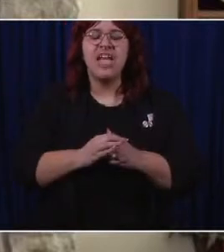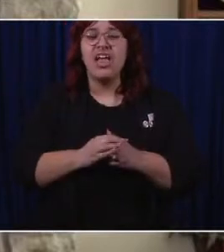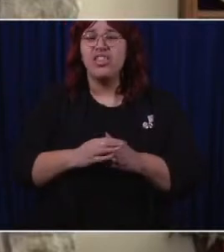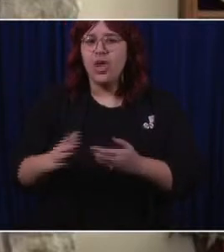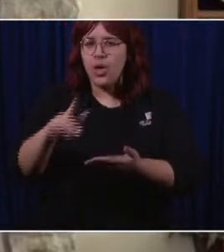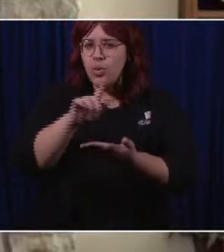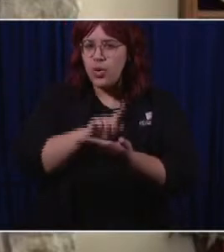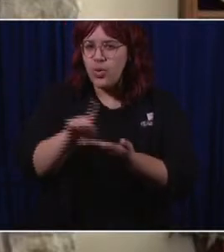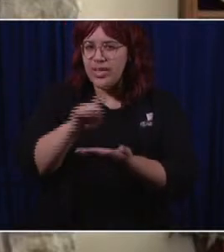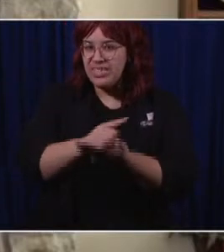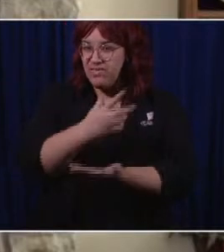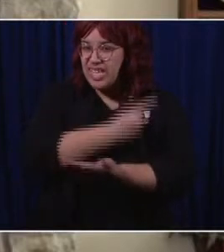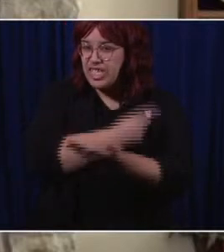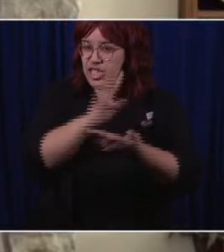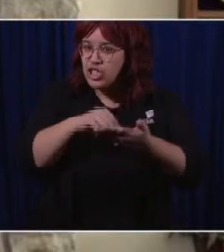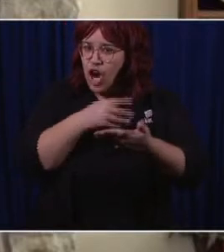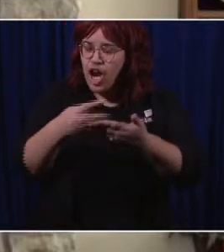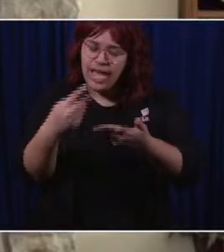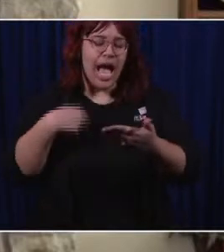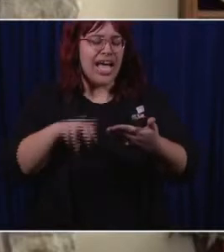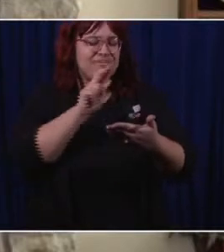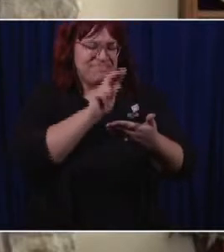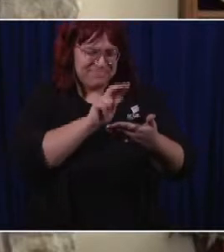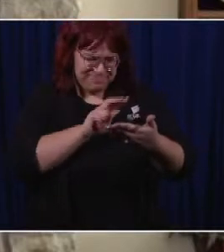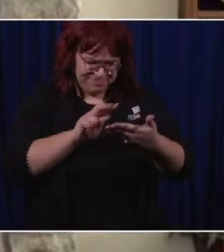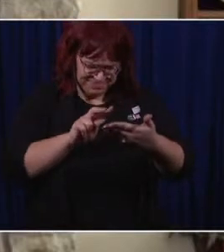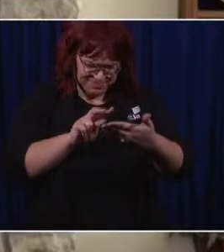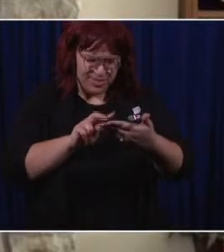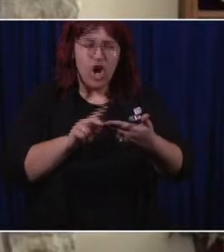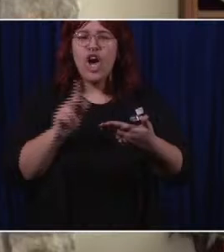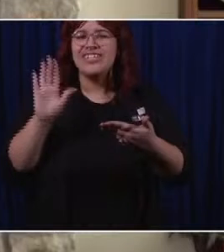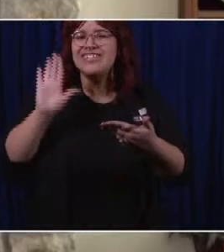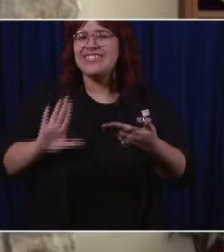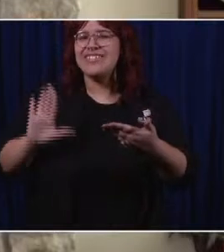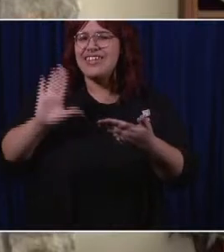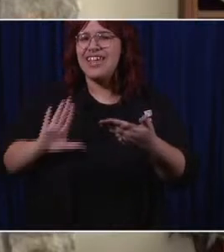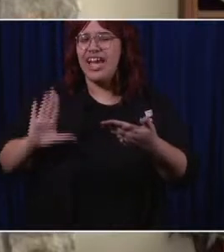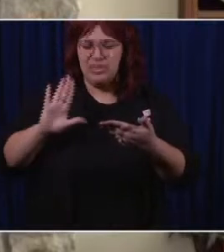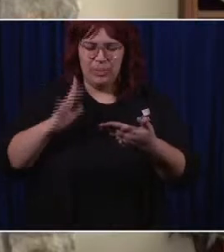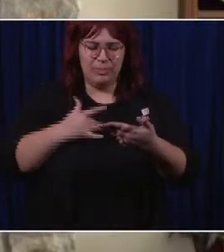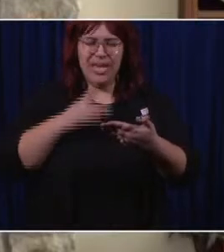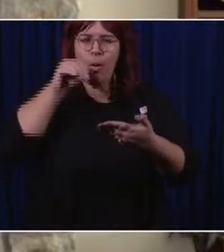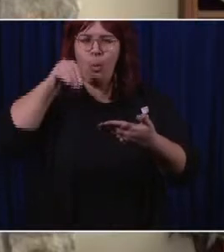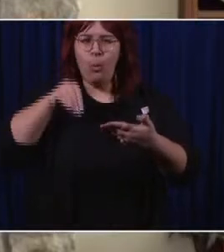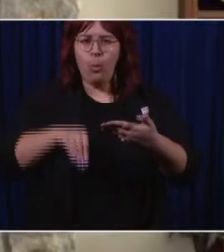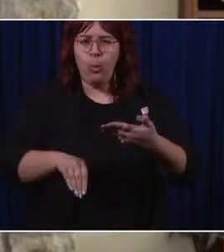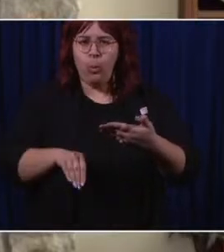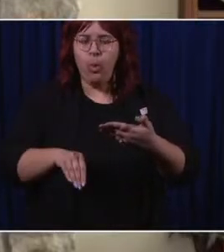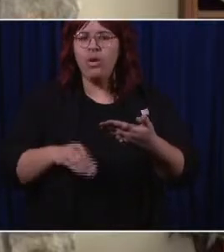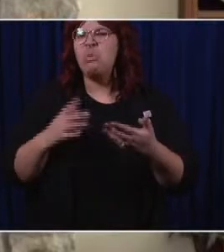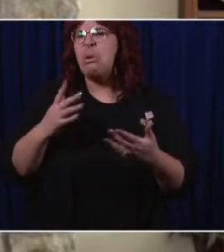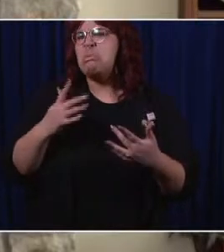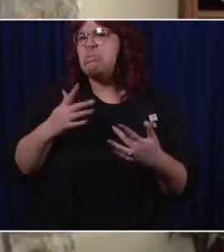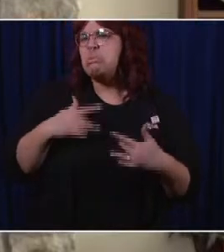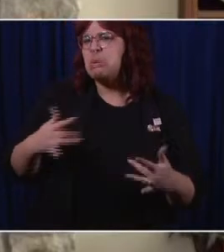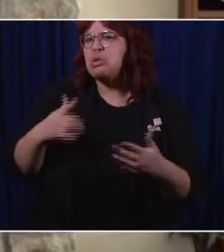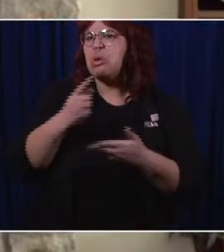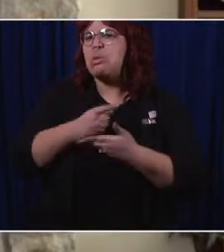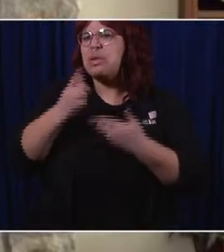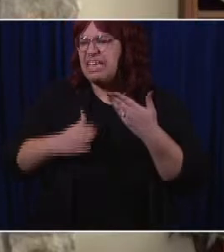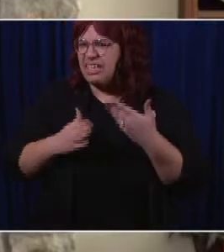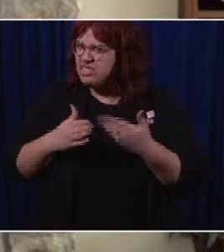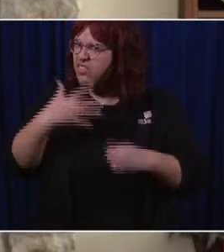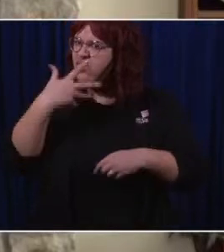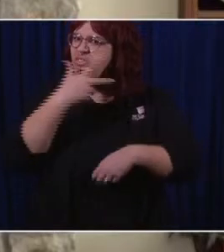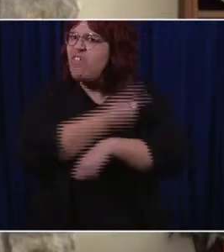it looks like there's a significant dip in vaccinations on Sundays specifically, and more generally on weekends. Is the state aware of this dip, and will there